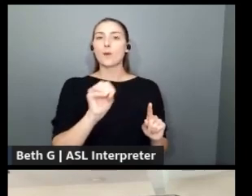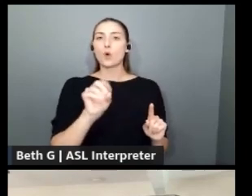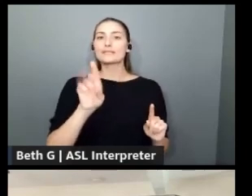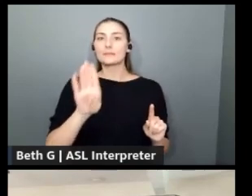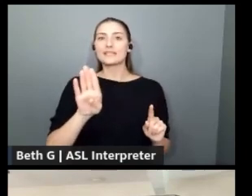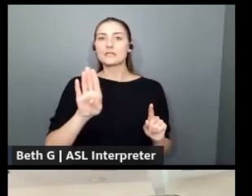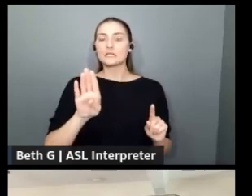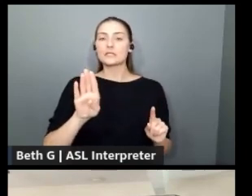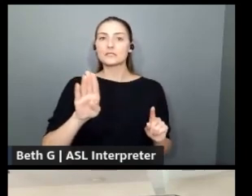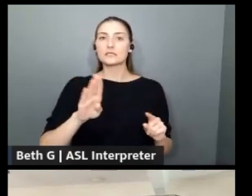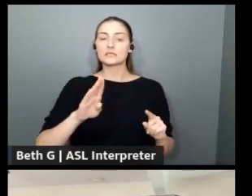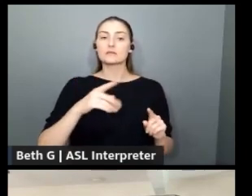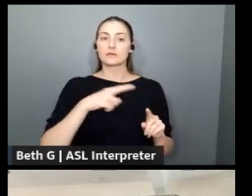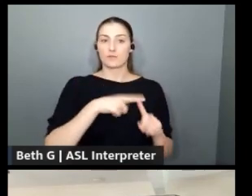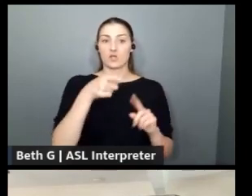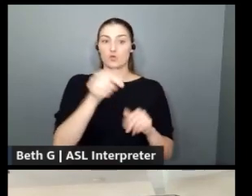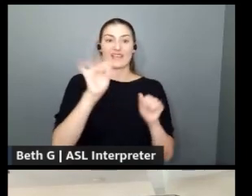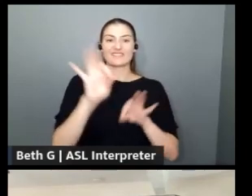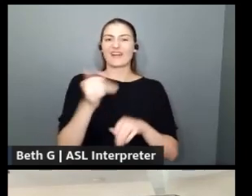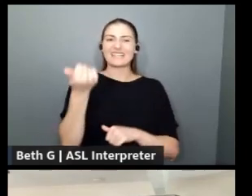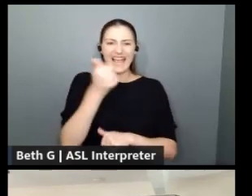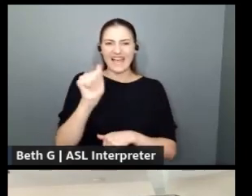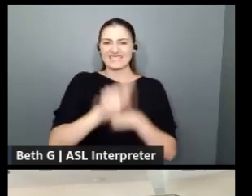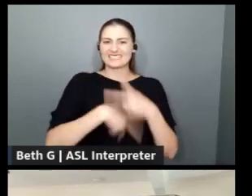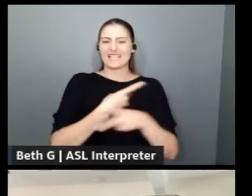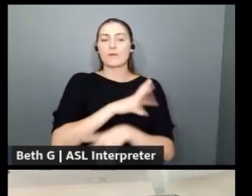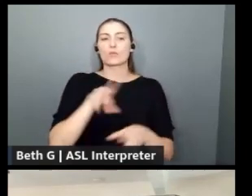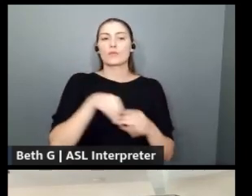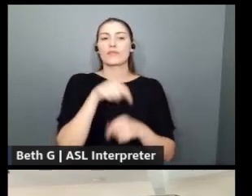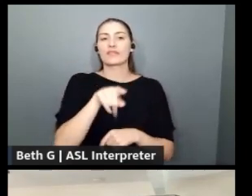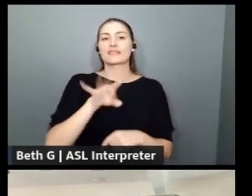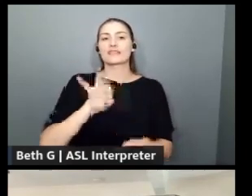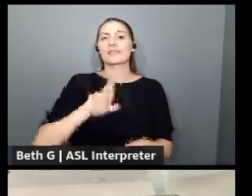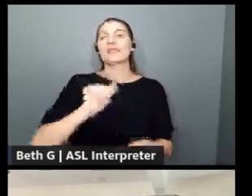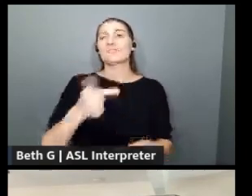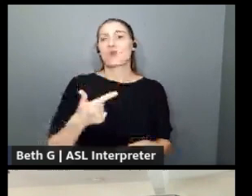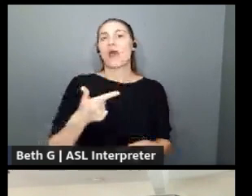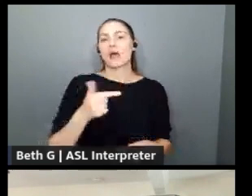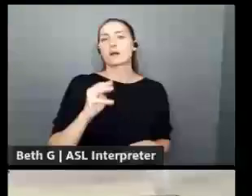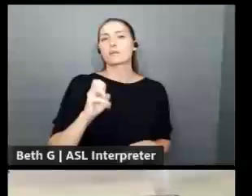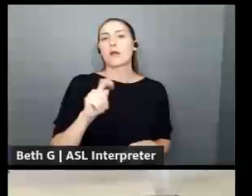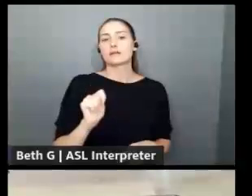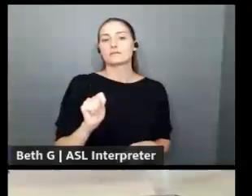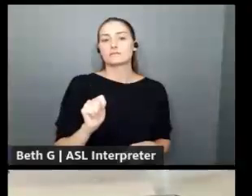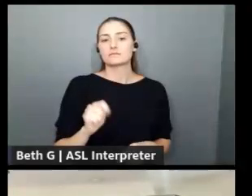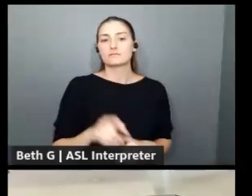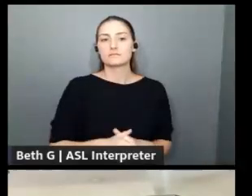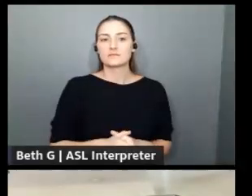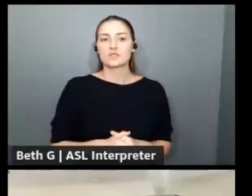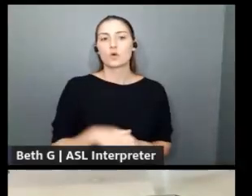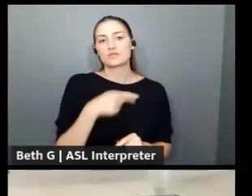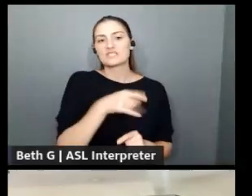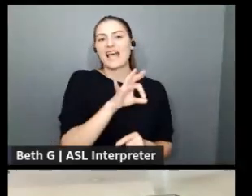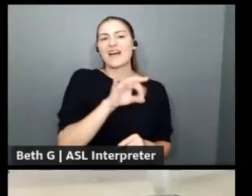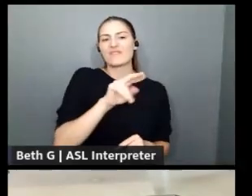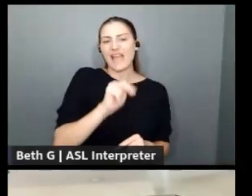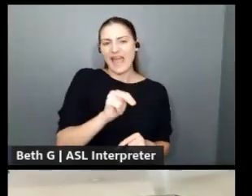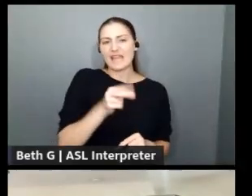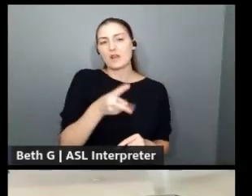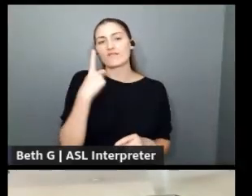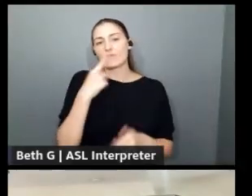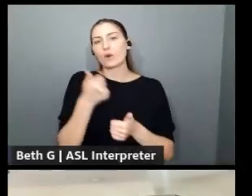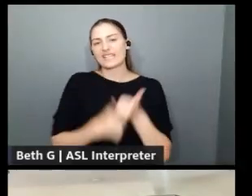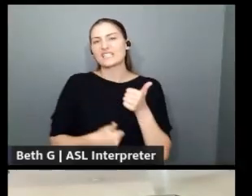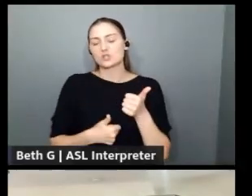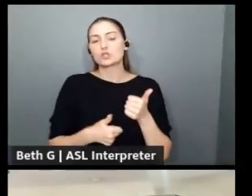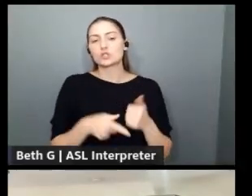within the fragment, which is the third parameter of ForEach. And one note is you can also define multiple